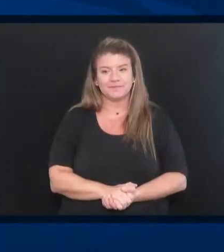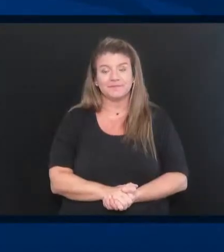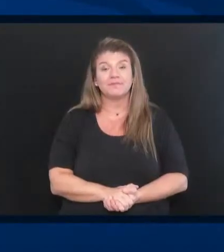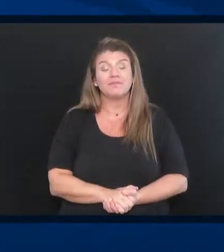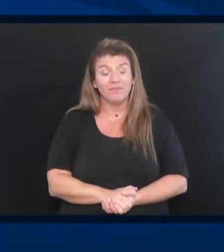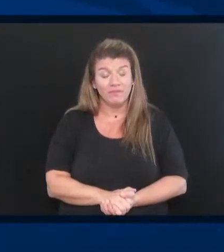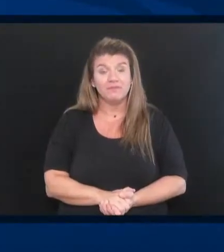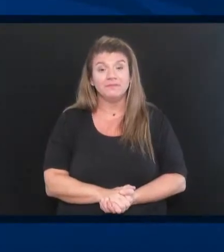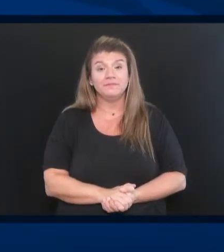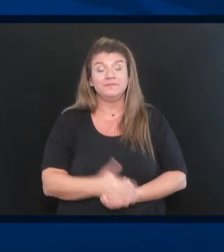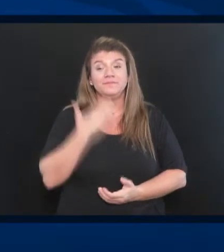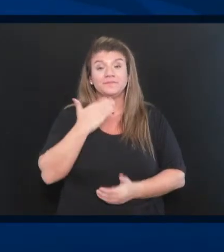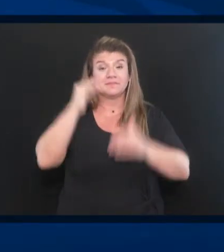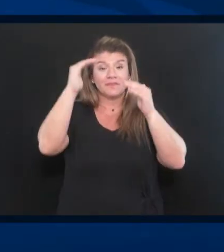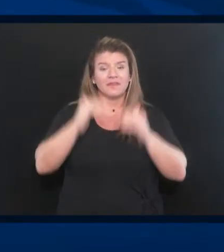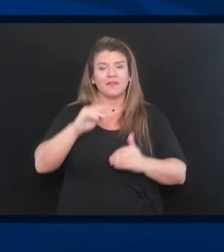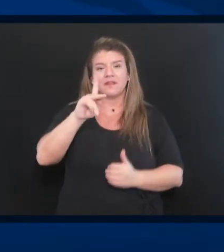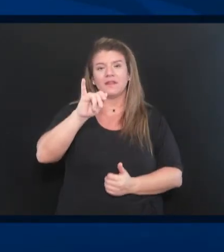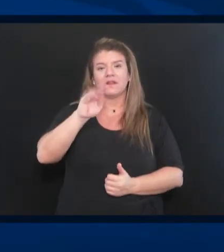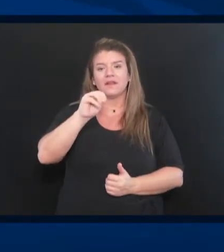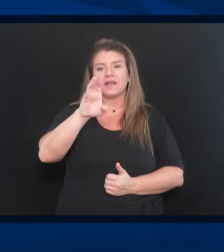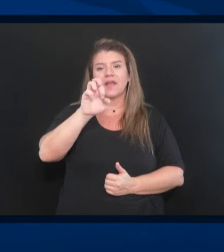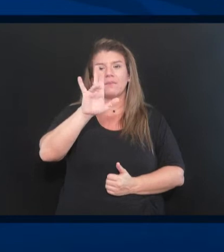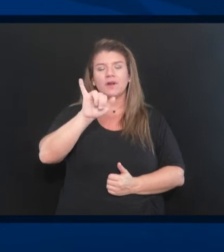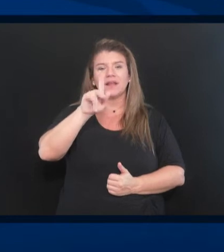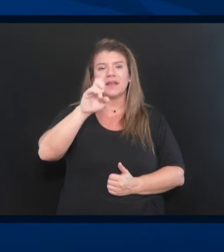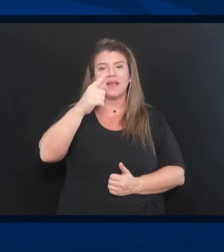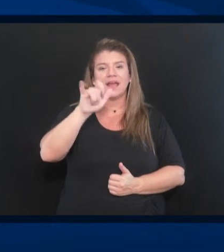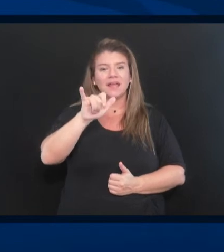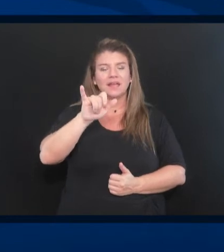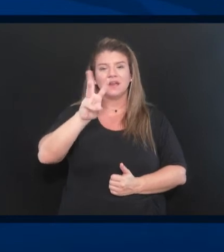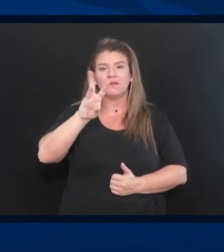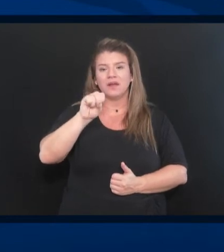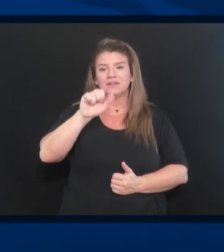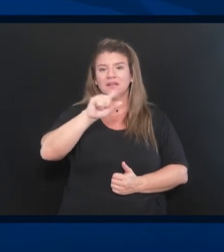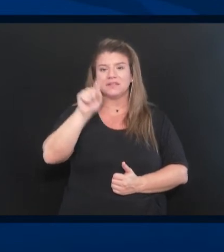All right, thank you, Glenn. Next to Kimberly Cagle with WSAZ.